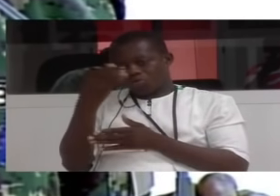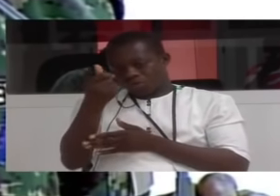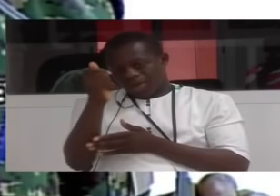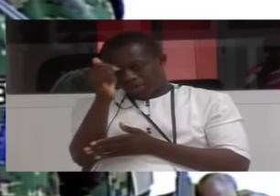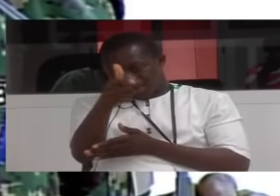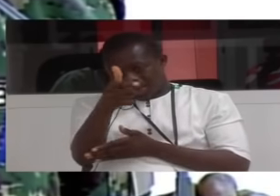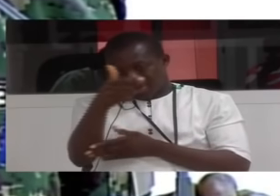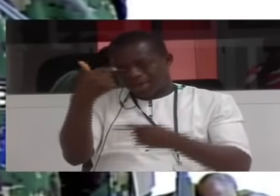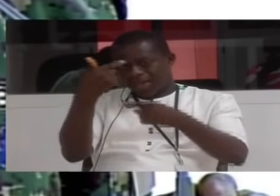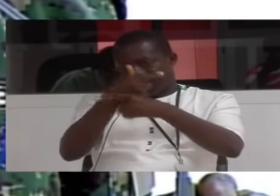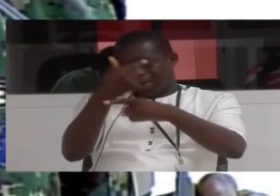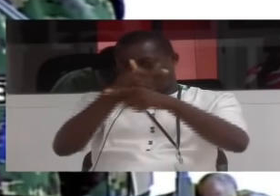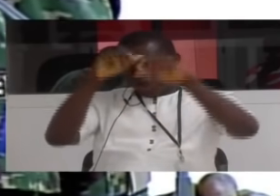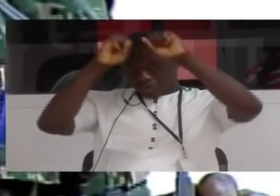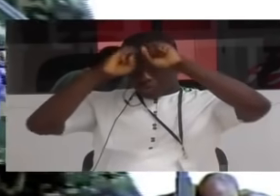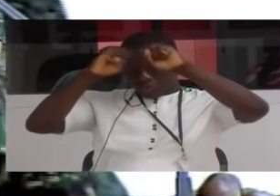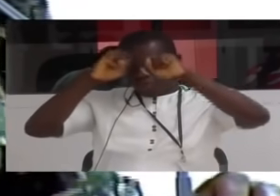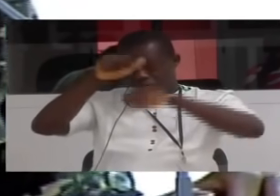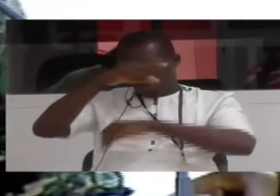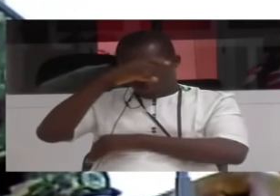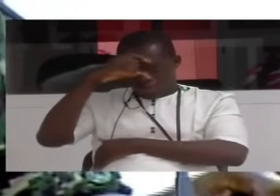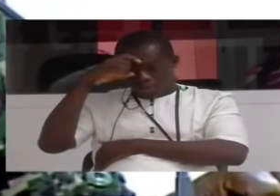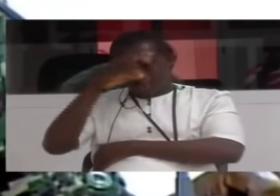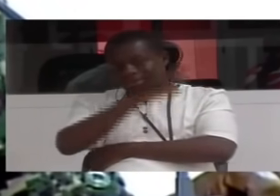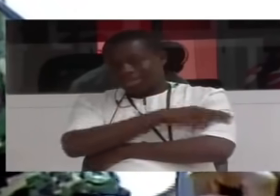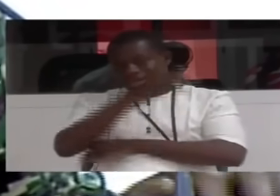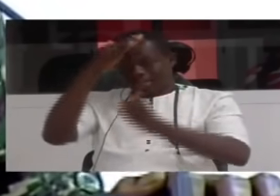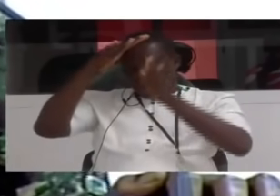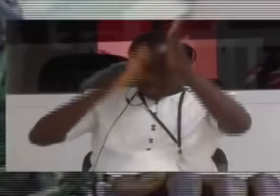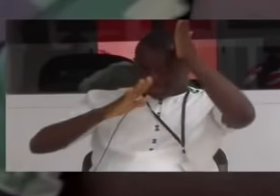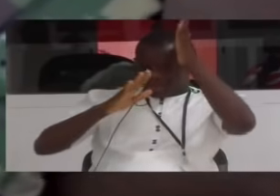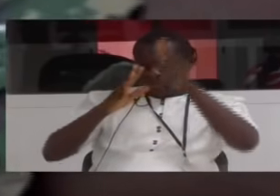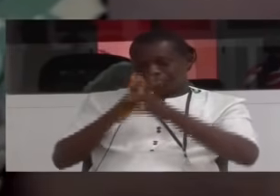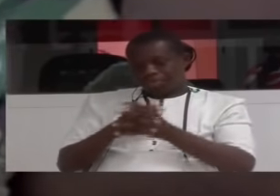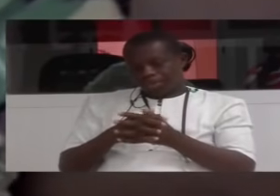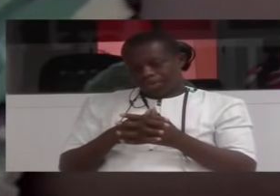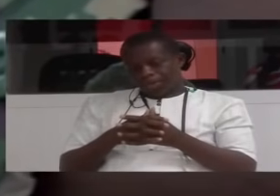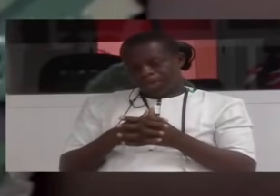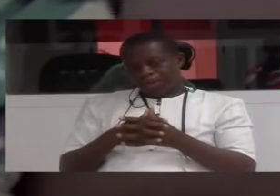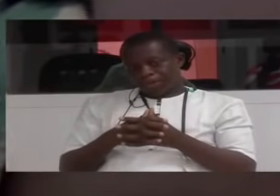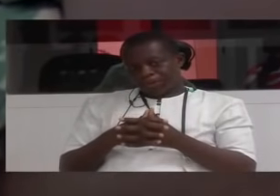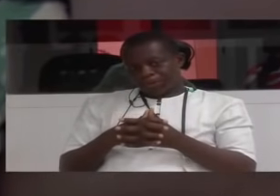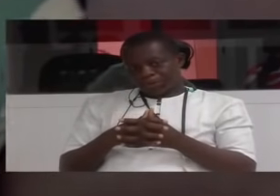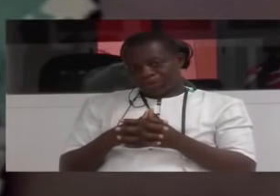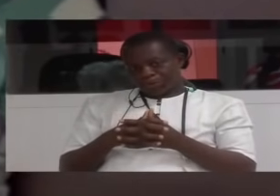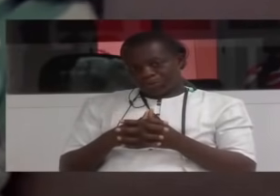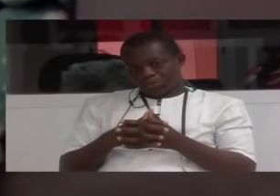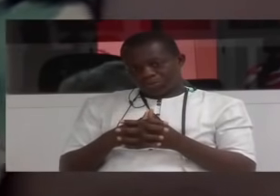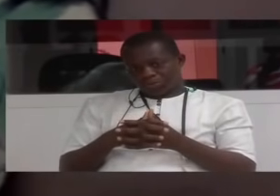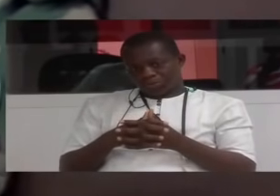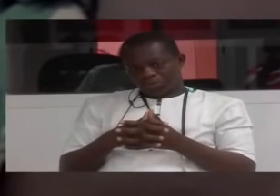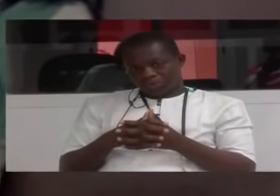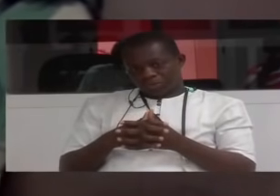by the Gambia government for your service as a sergeant in the army? Waxtu bobu nguri Gambia ñata la la don di